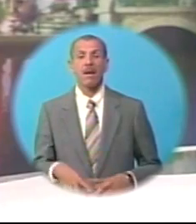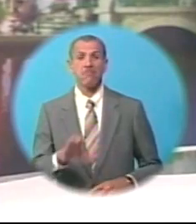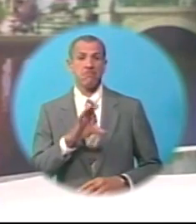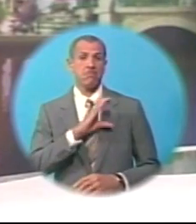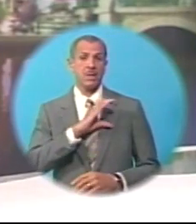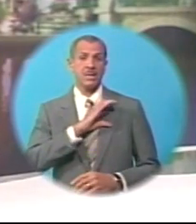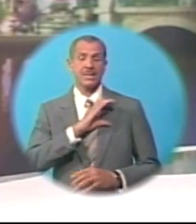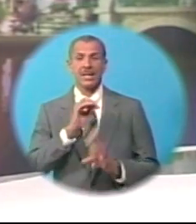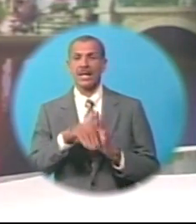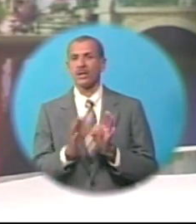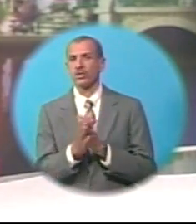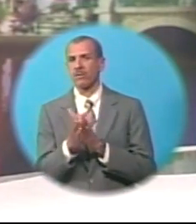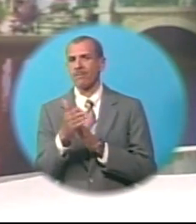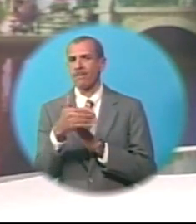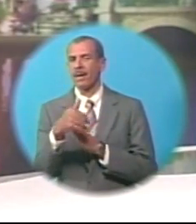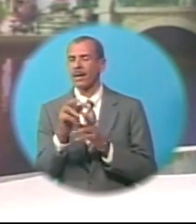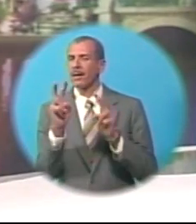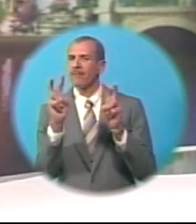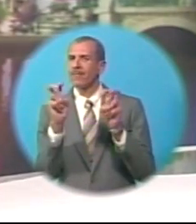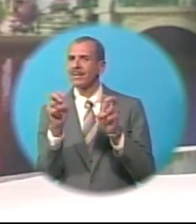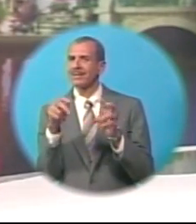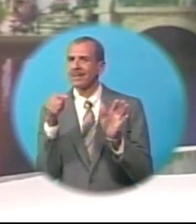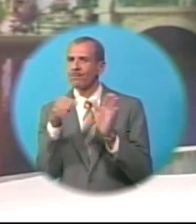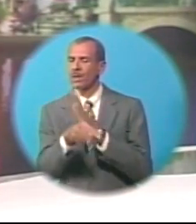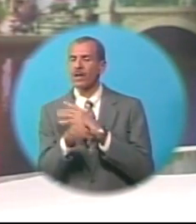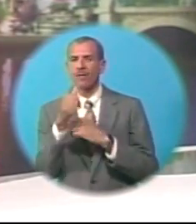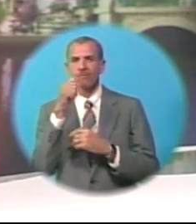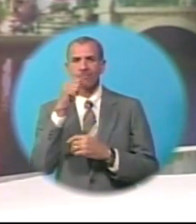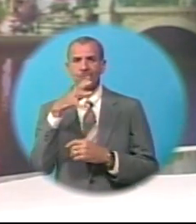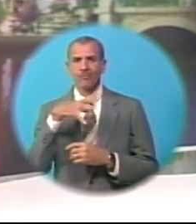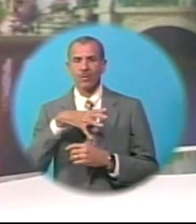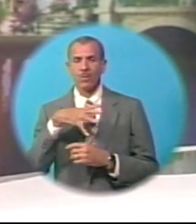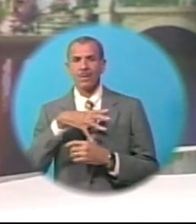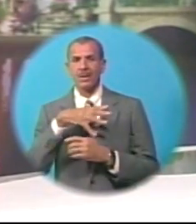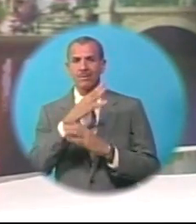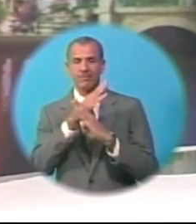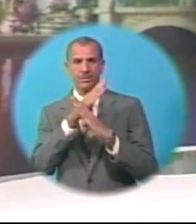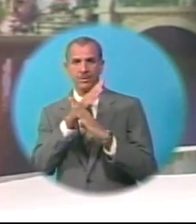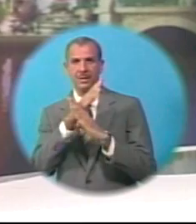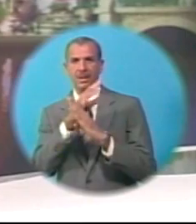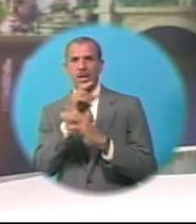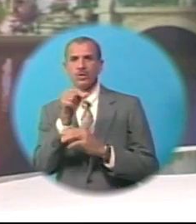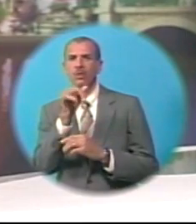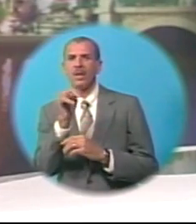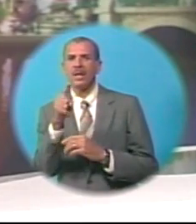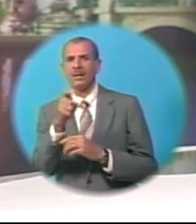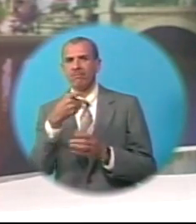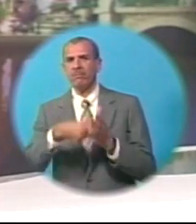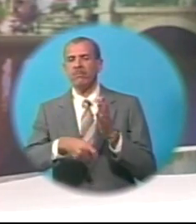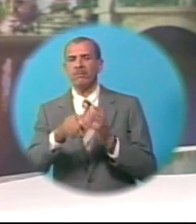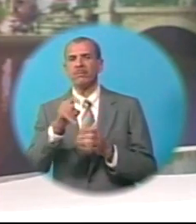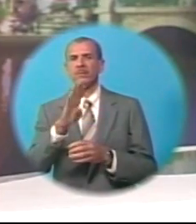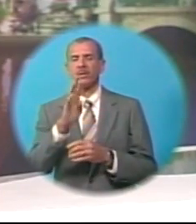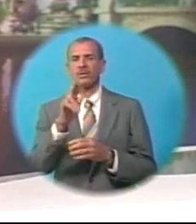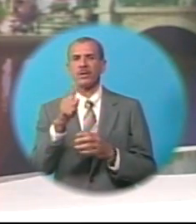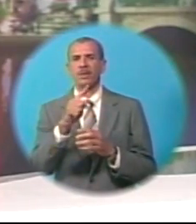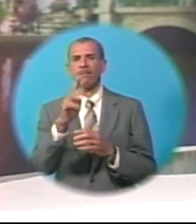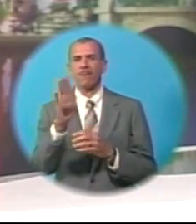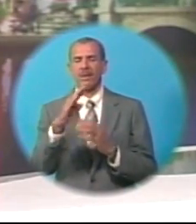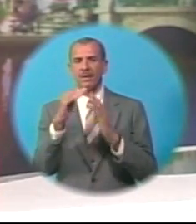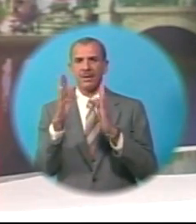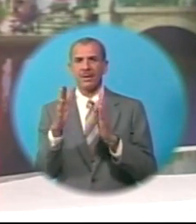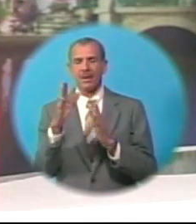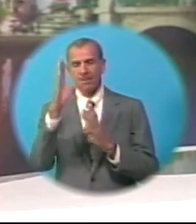Police in Jamaica are investigating the murder of a female security guard at the tax registration number building by a male colleague.